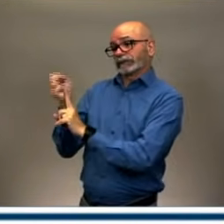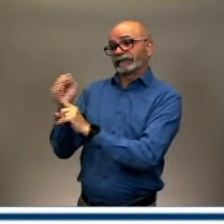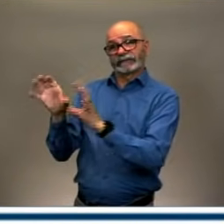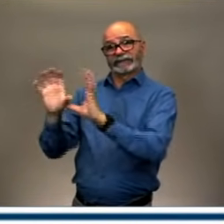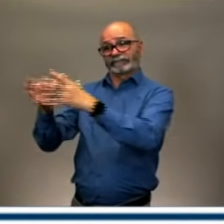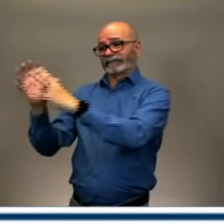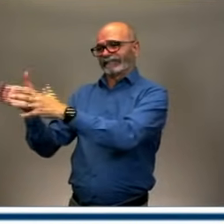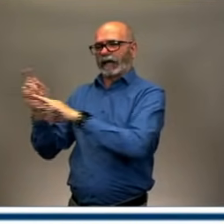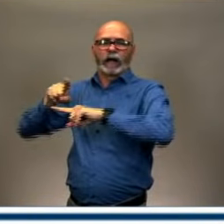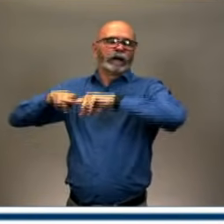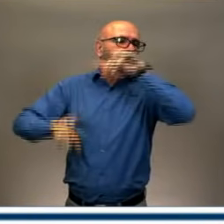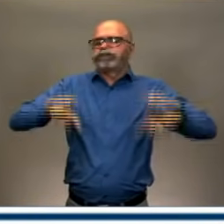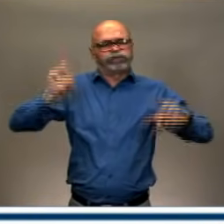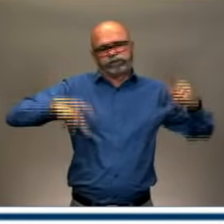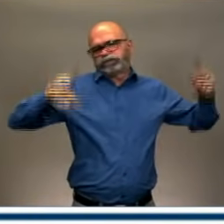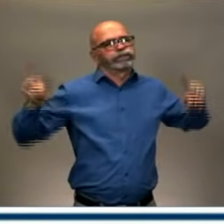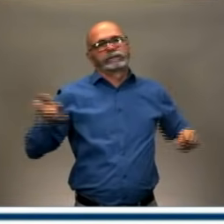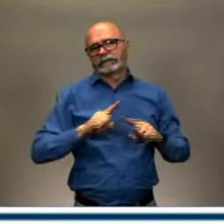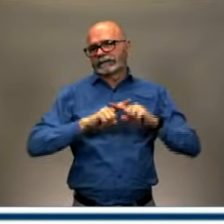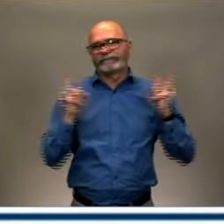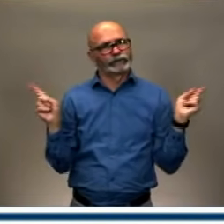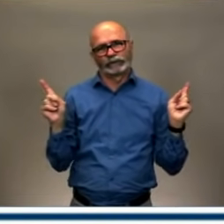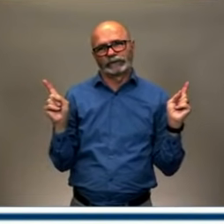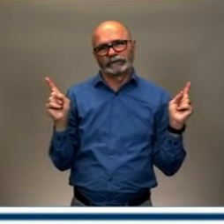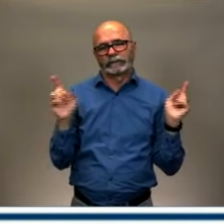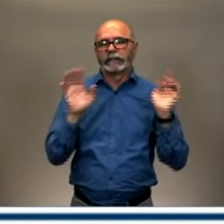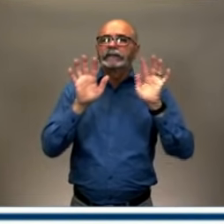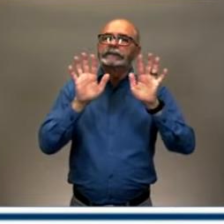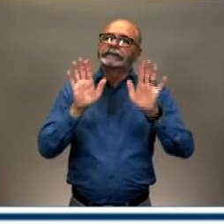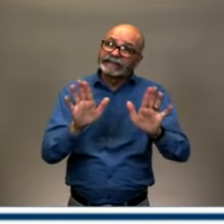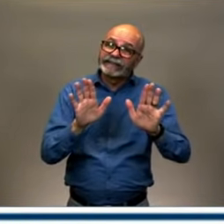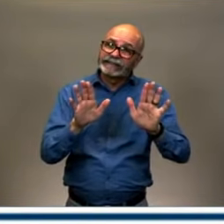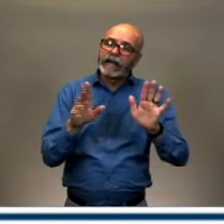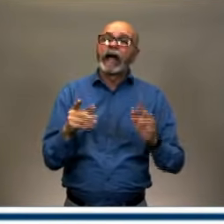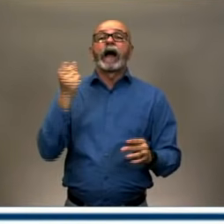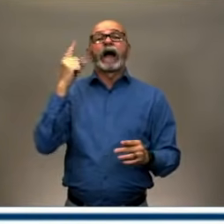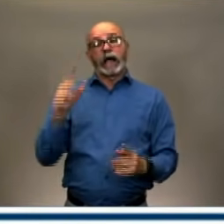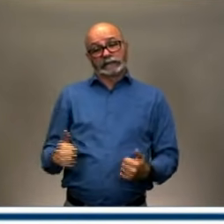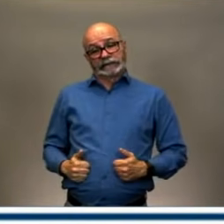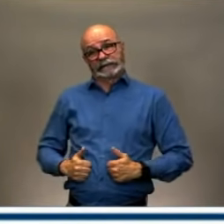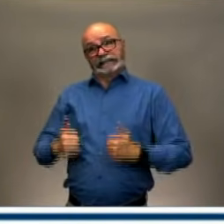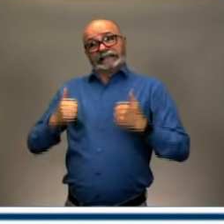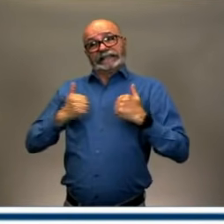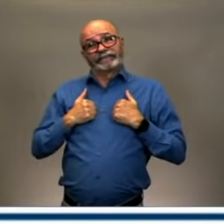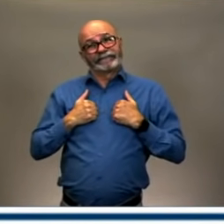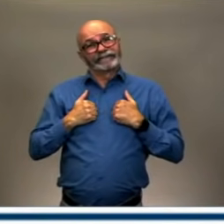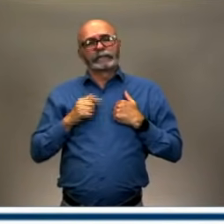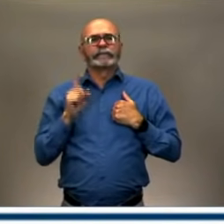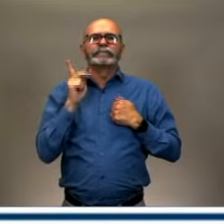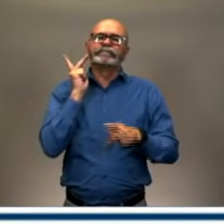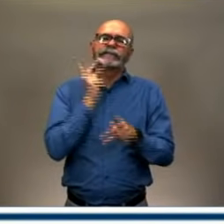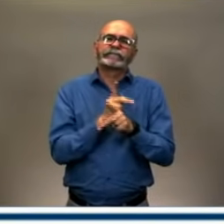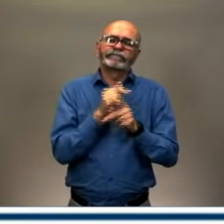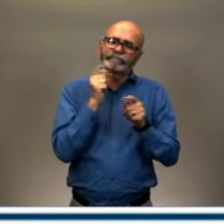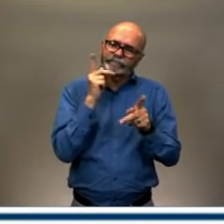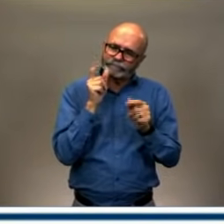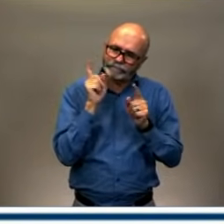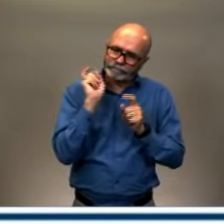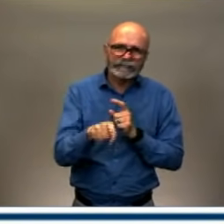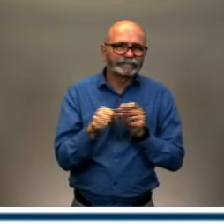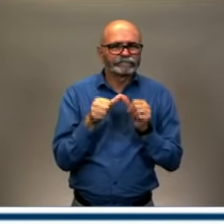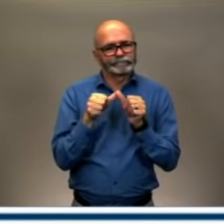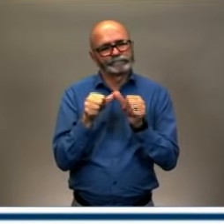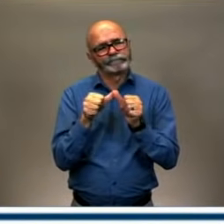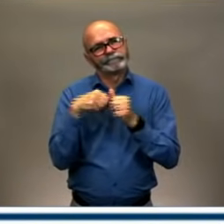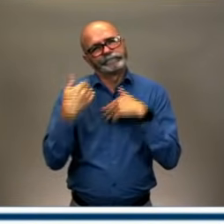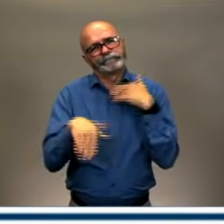things do need to be different right now, life must go on. Our goal right now is to keep our numbers as low as possible, and